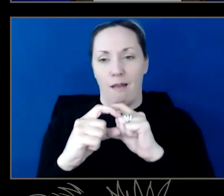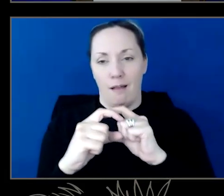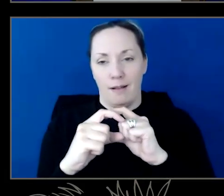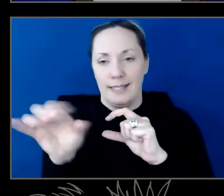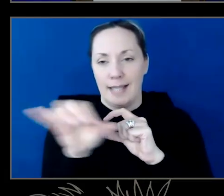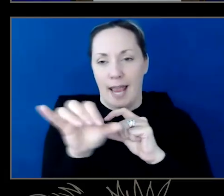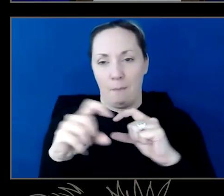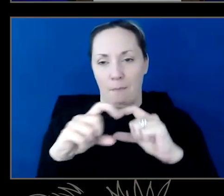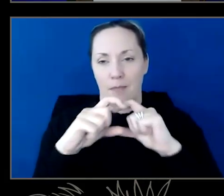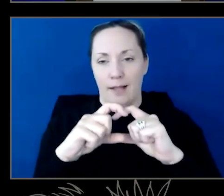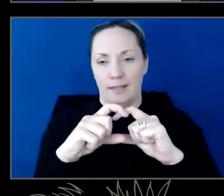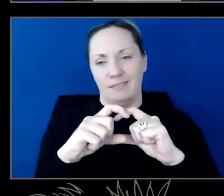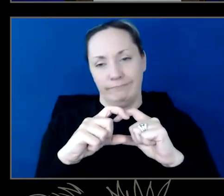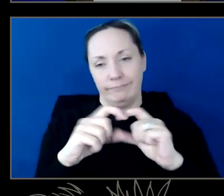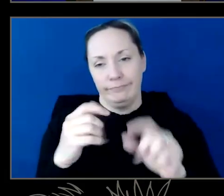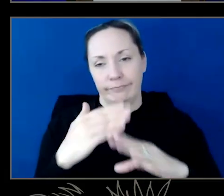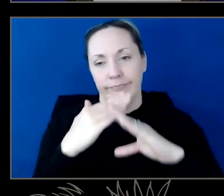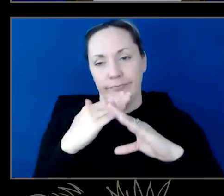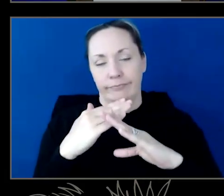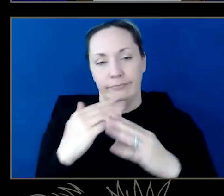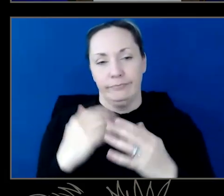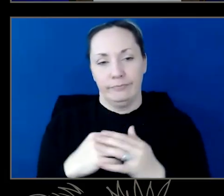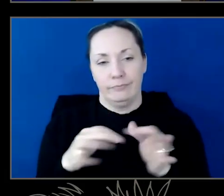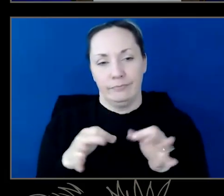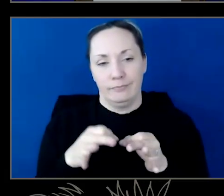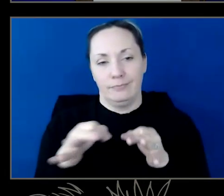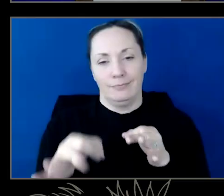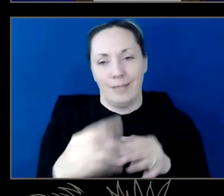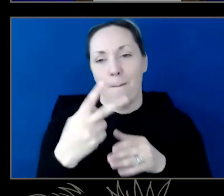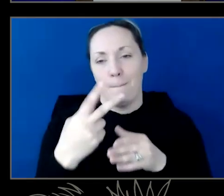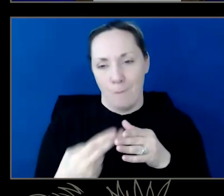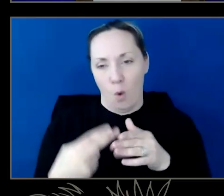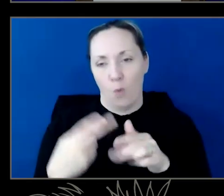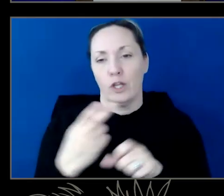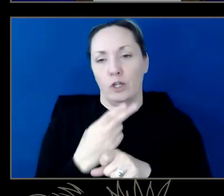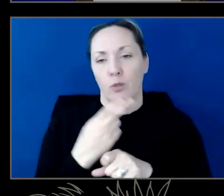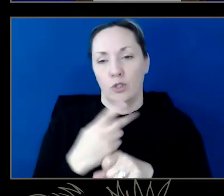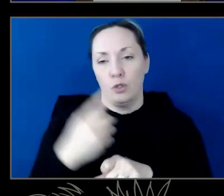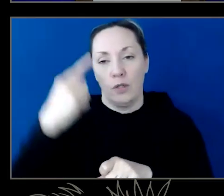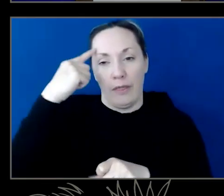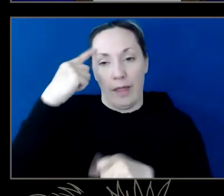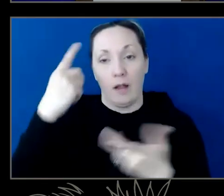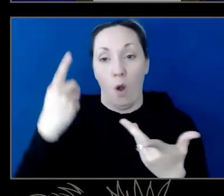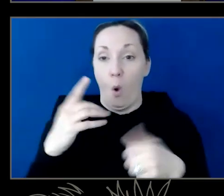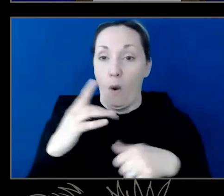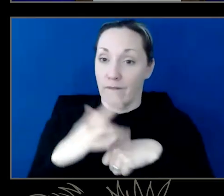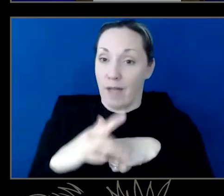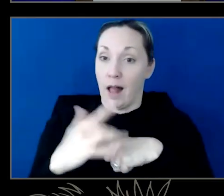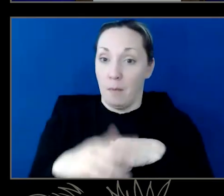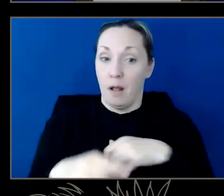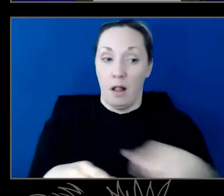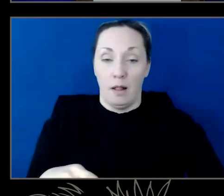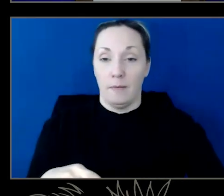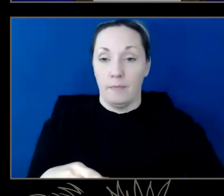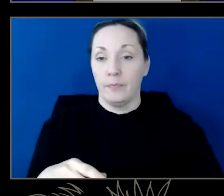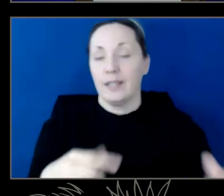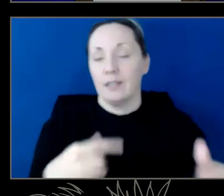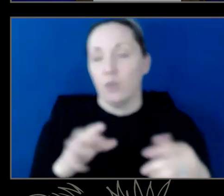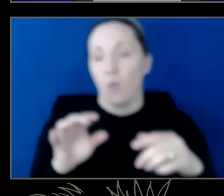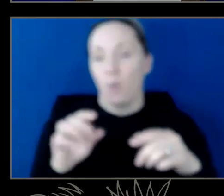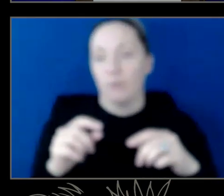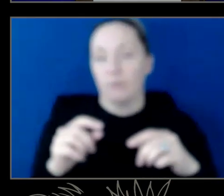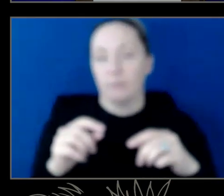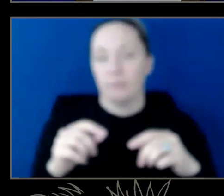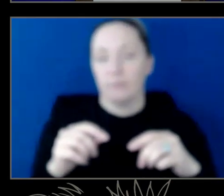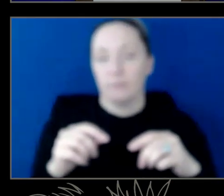this same place. So both users think that that space is empty, so they push